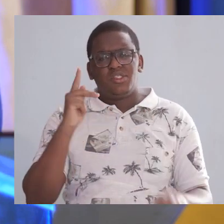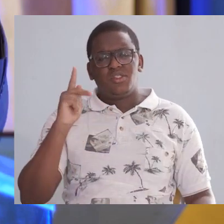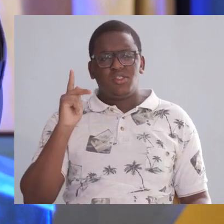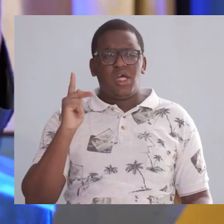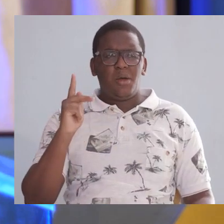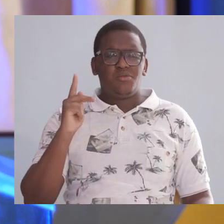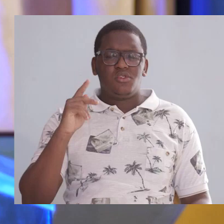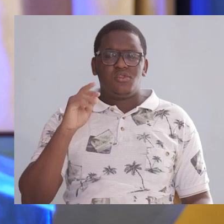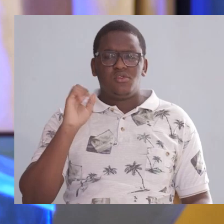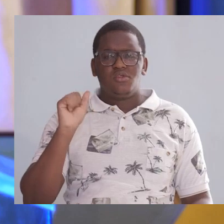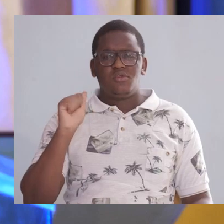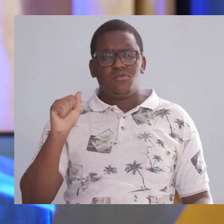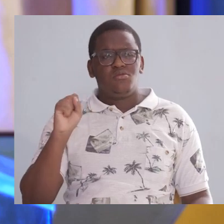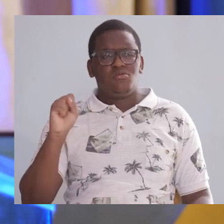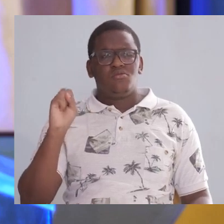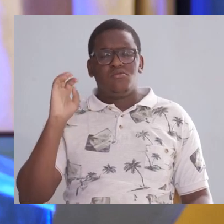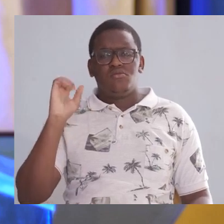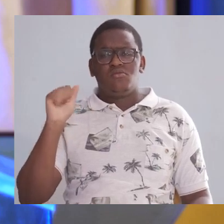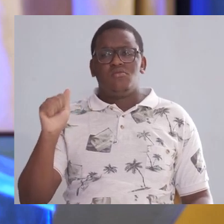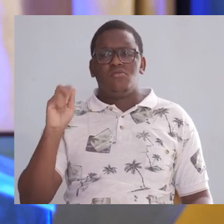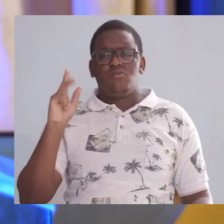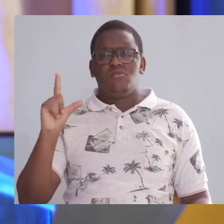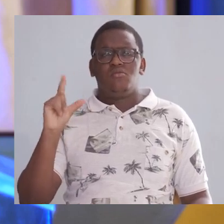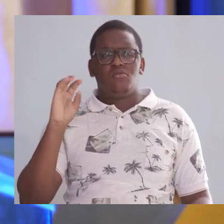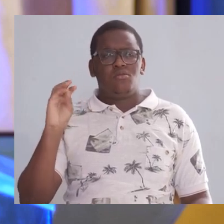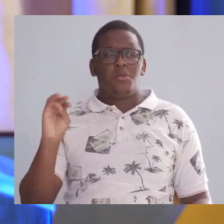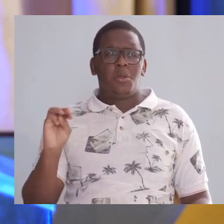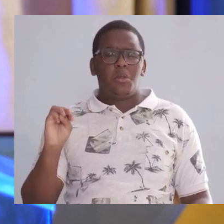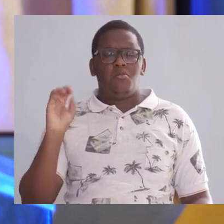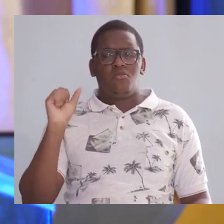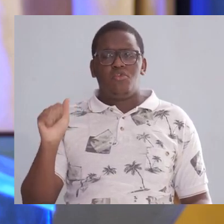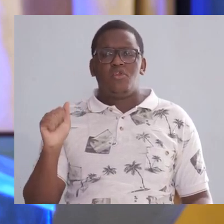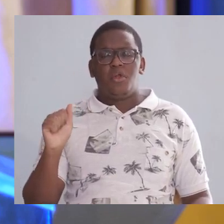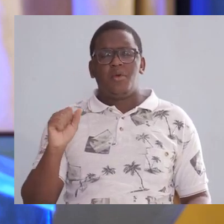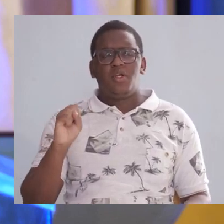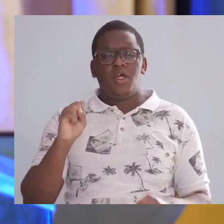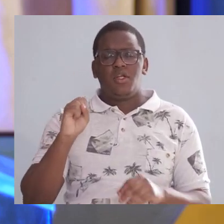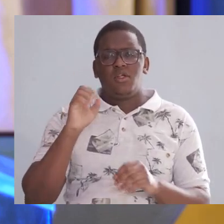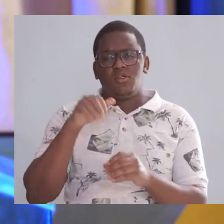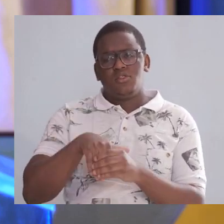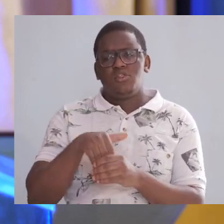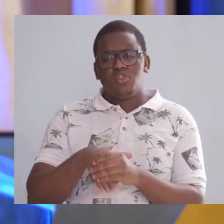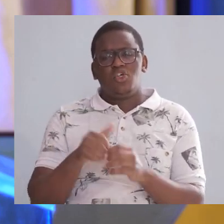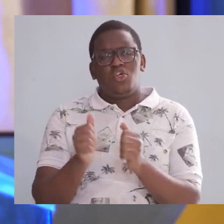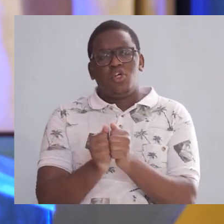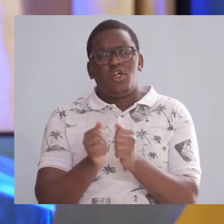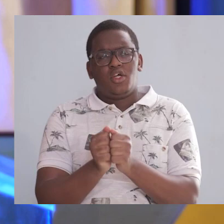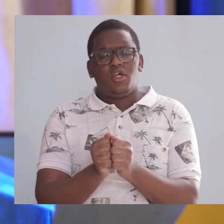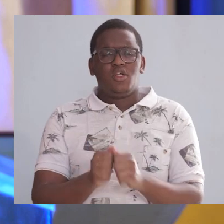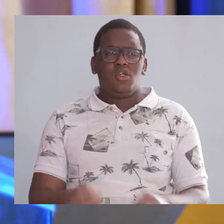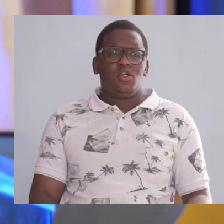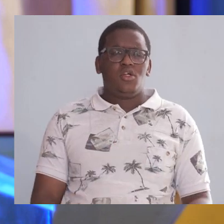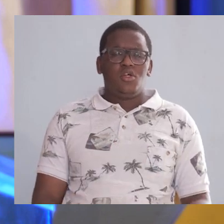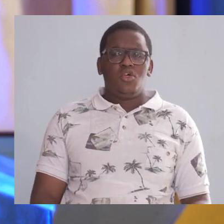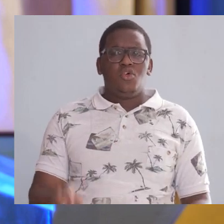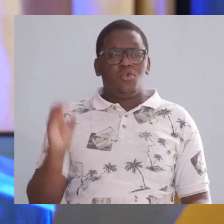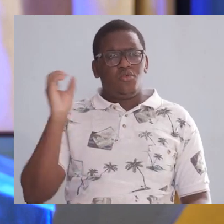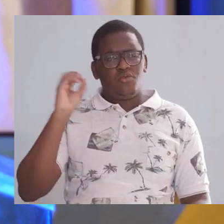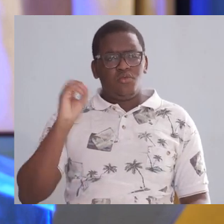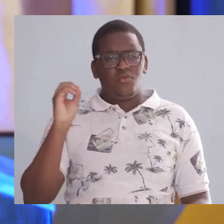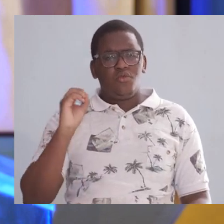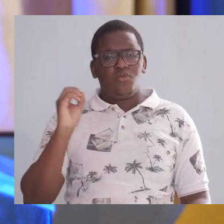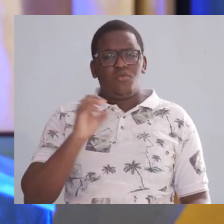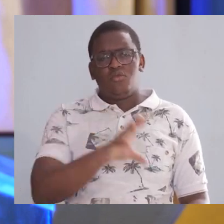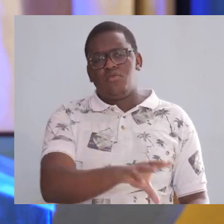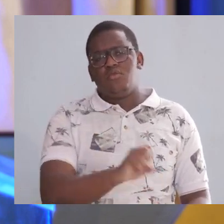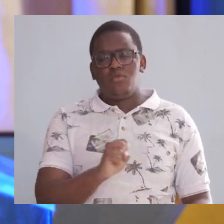Do not trust in extortion or put vain hope in stolen goods. Yesterday, I had the opportunity of reading the